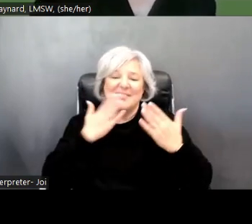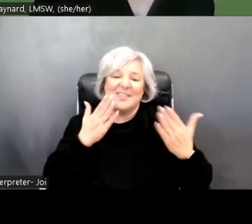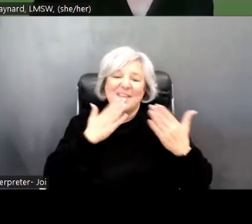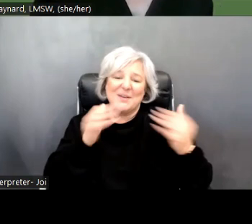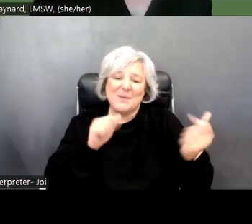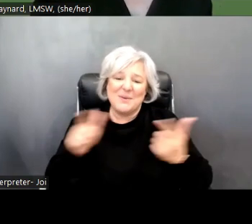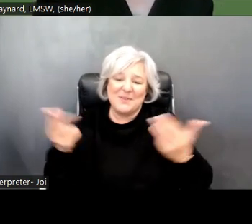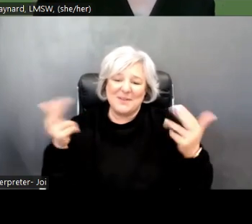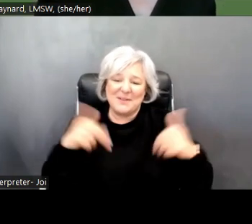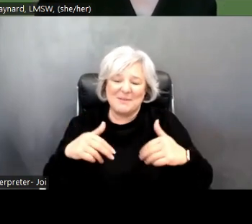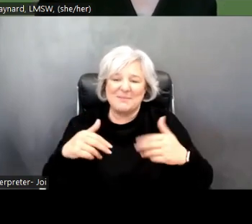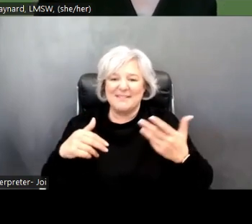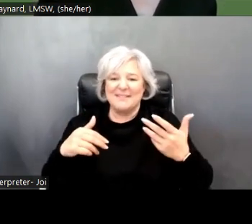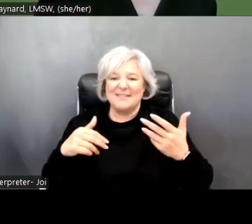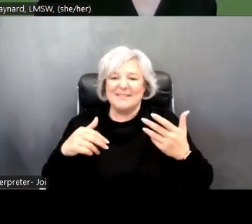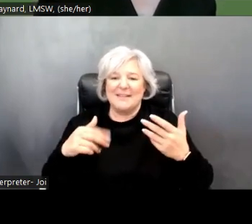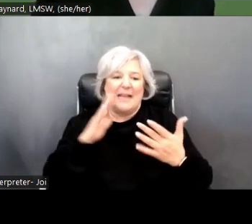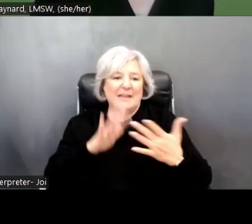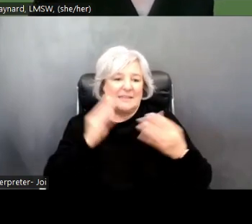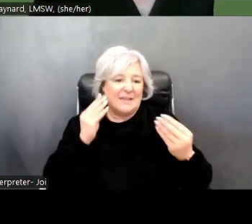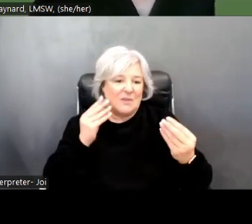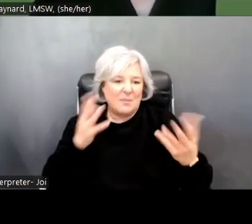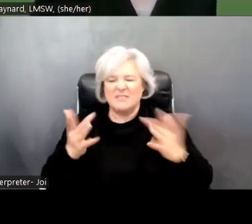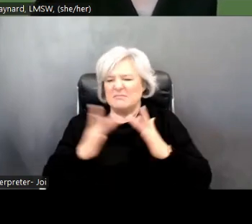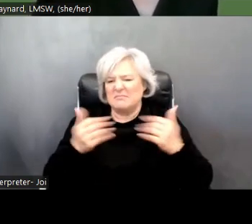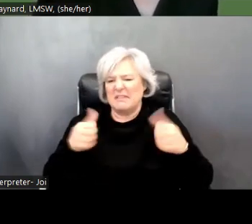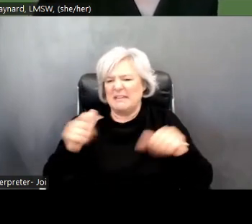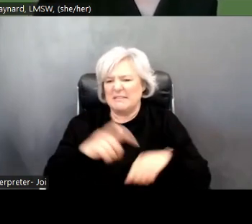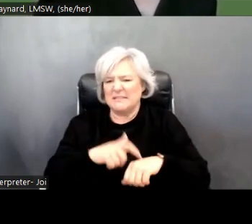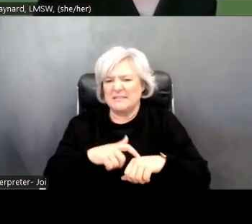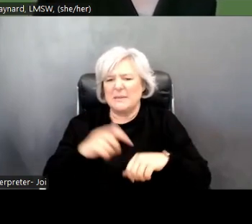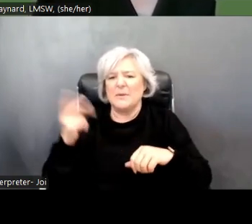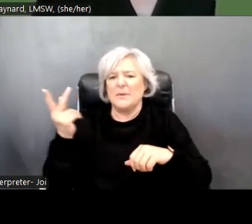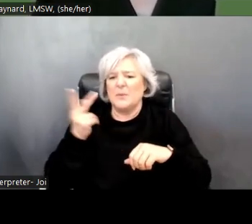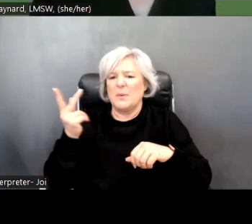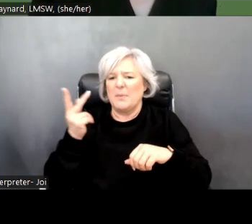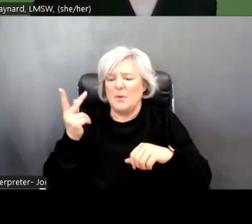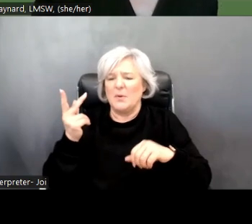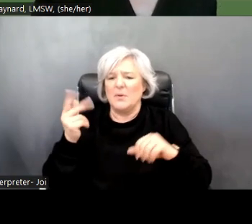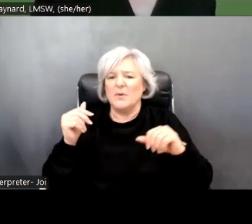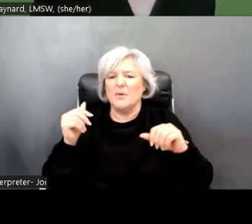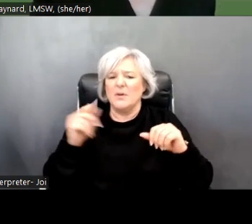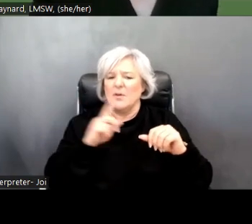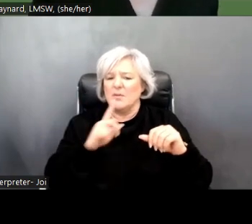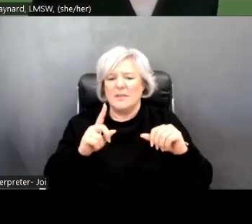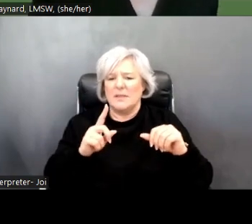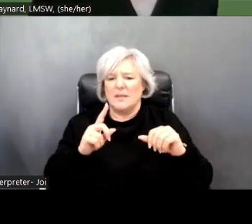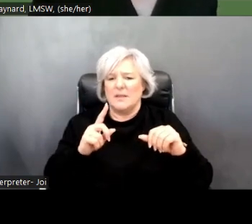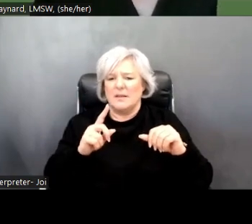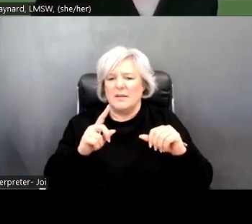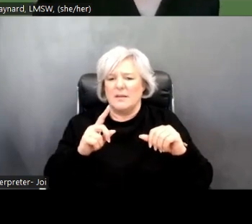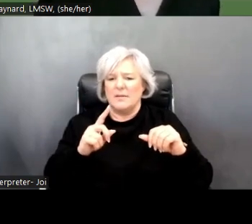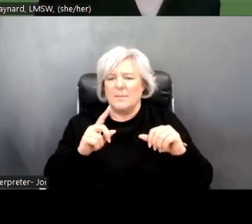very right. much. And again, here's our contact information. Edna and I are really